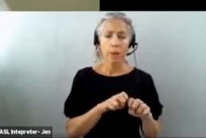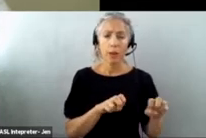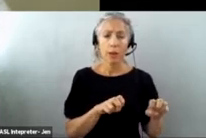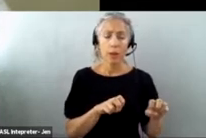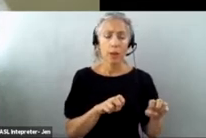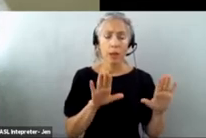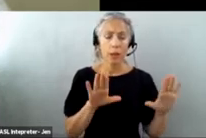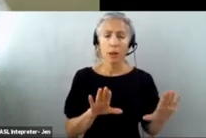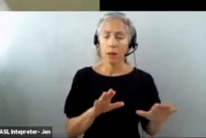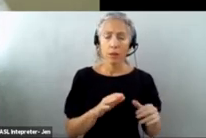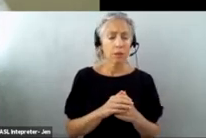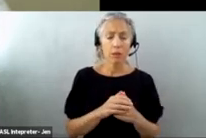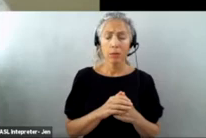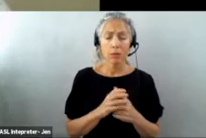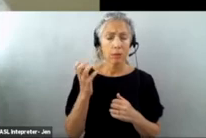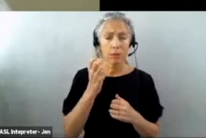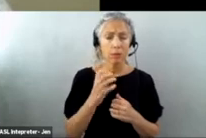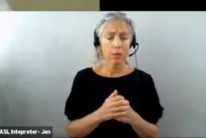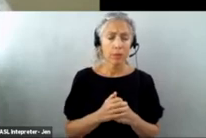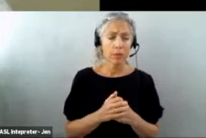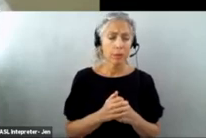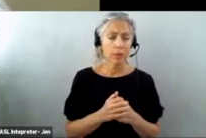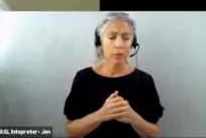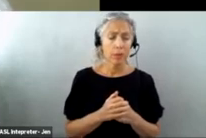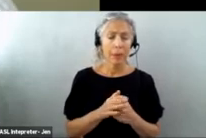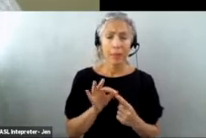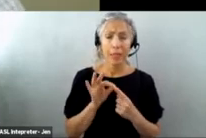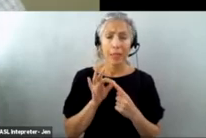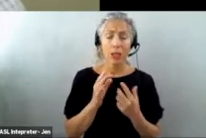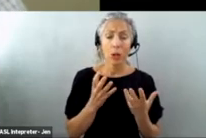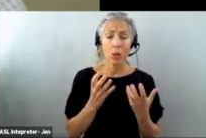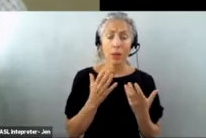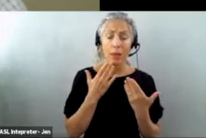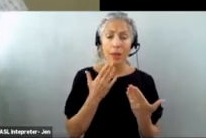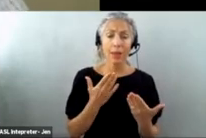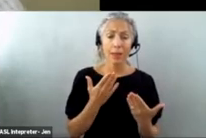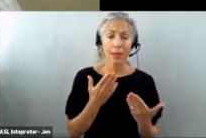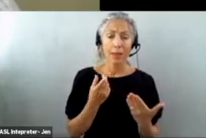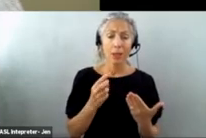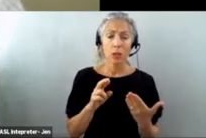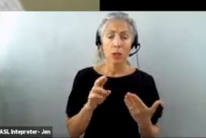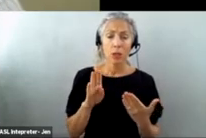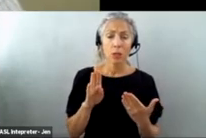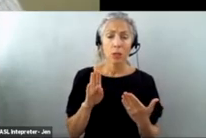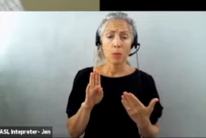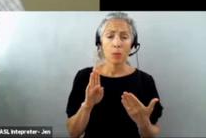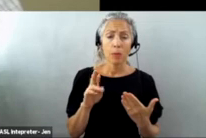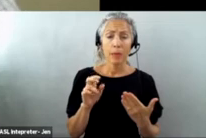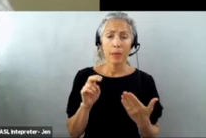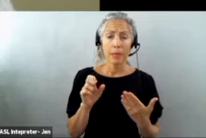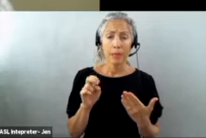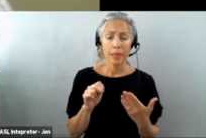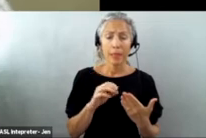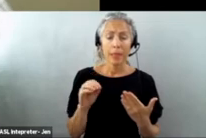been just absolutely amazing. And in particular, I just want to thank Dr. Branson and Michelle